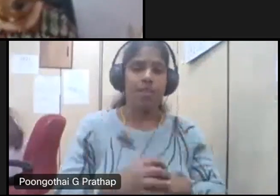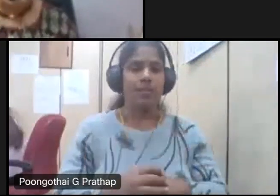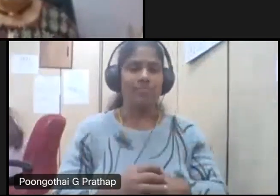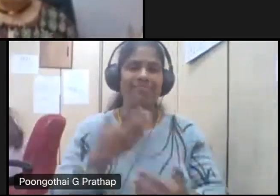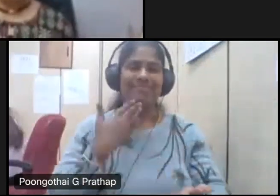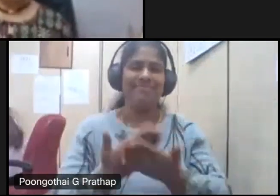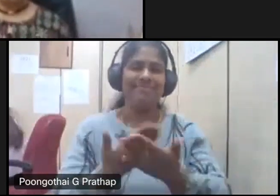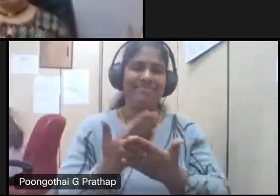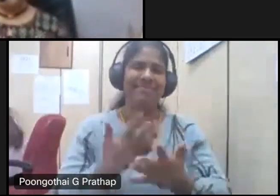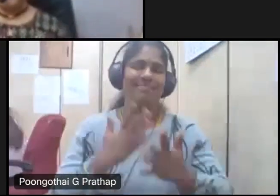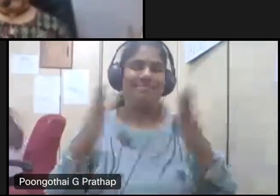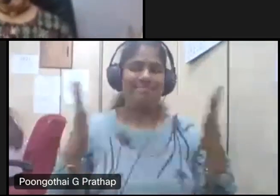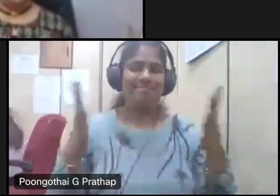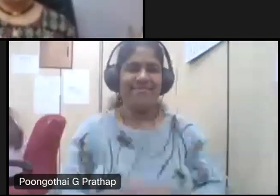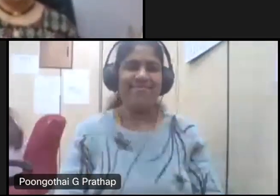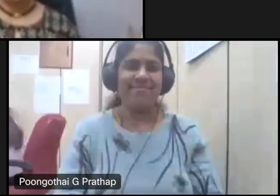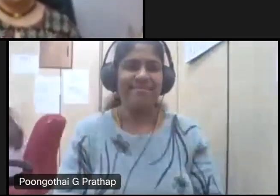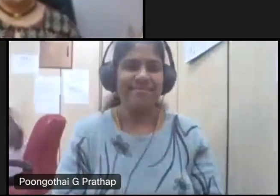you. Thank you very much.